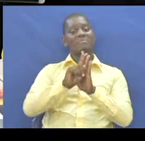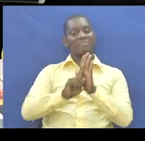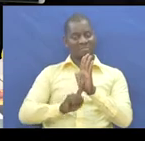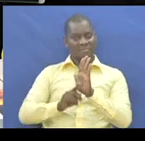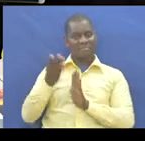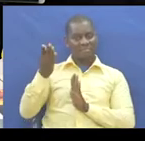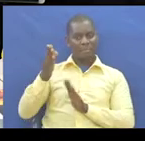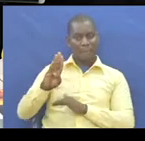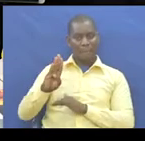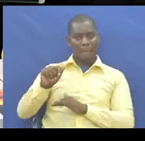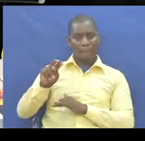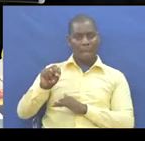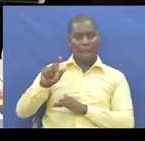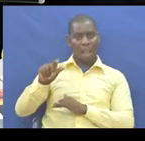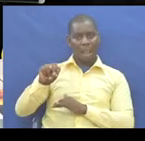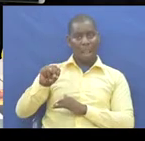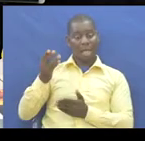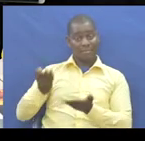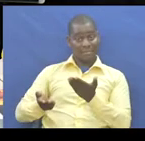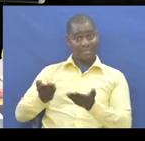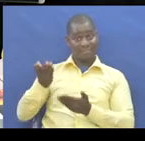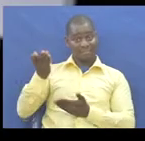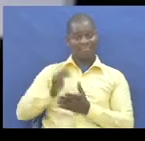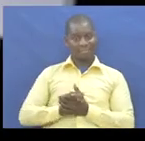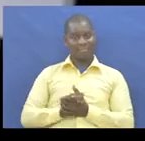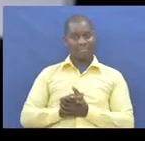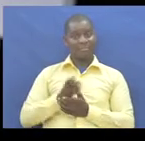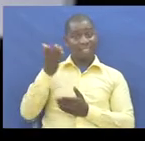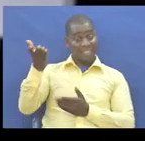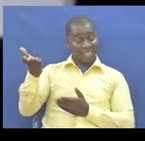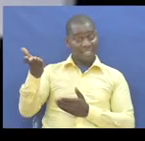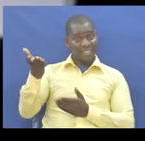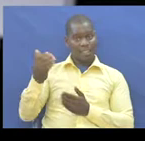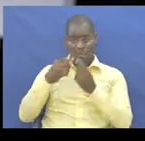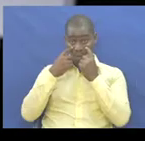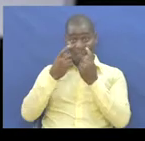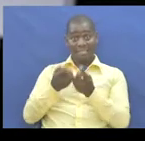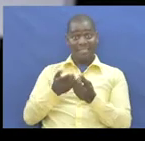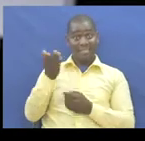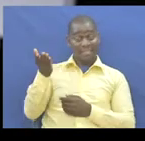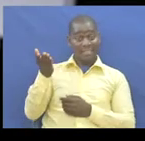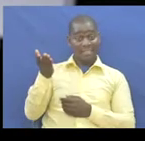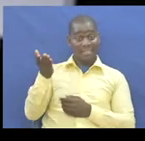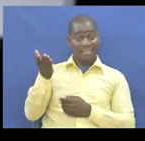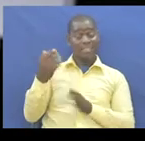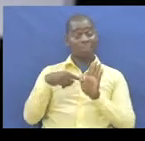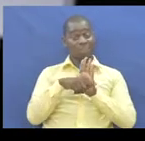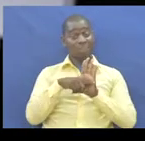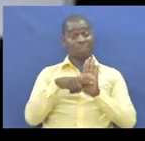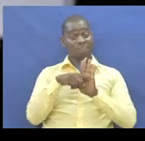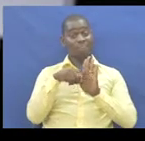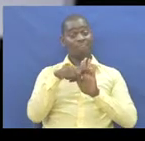Student, this is what you call the spring balance, the instrument that which is used to measure the